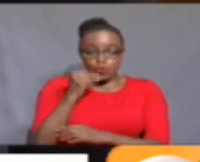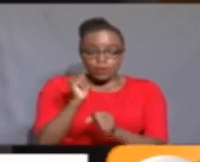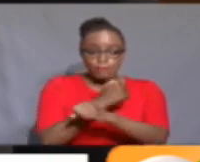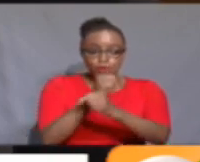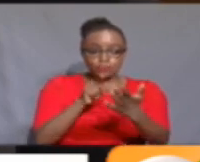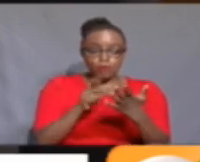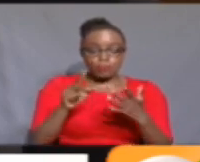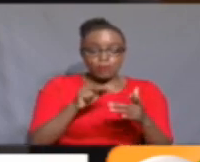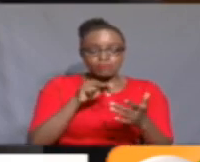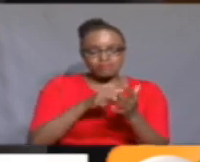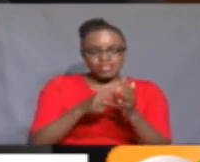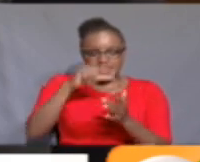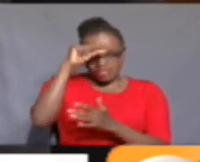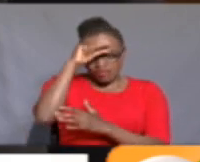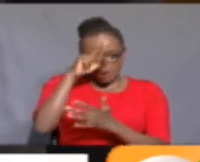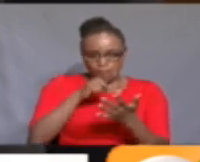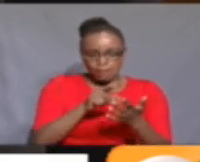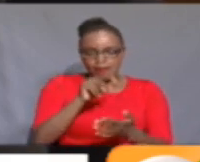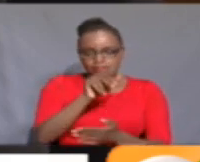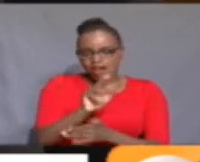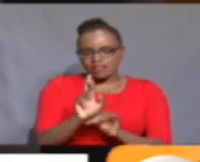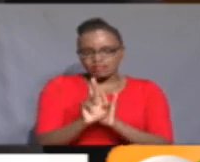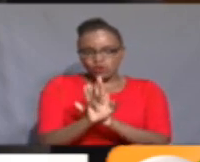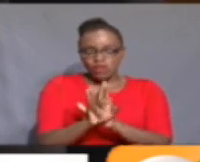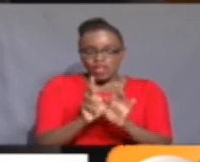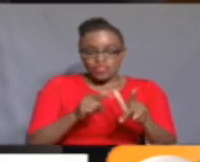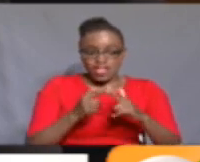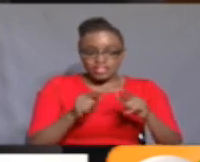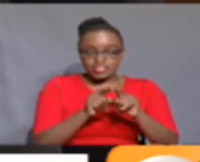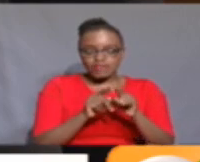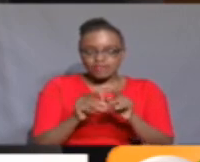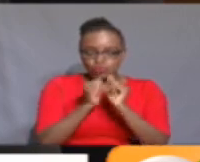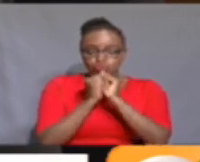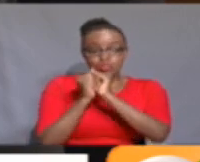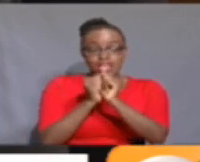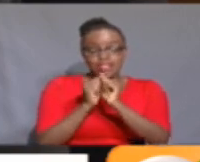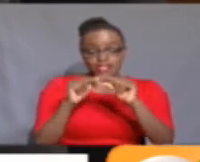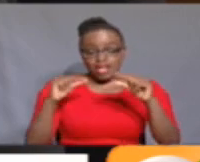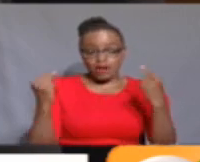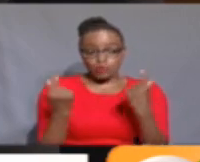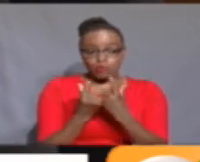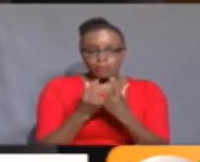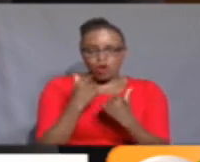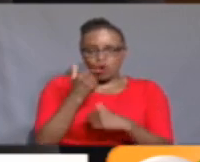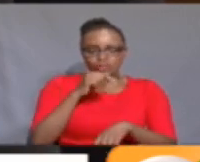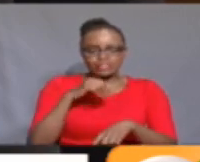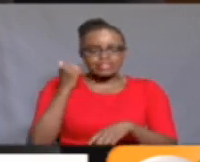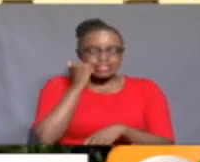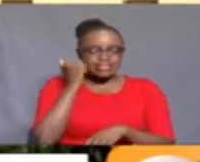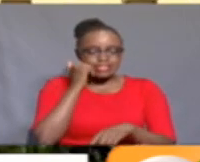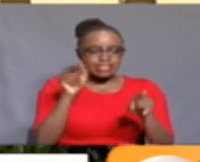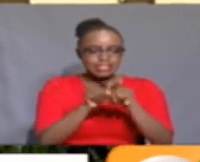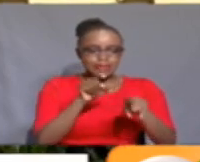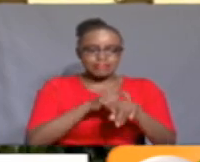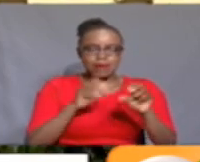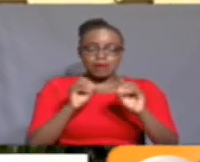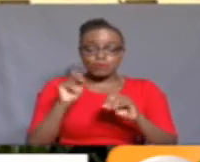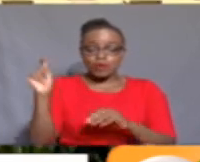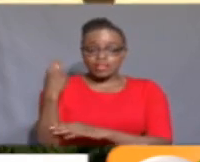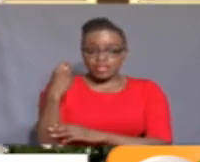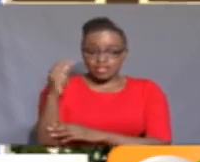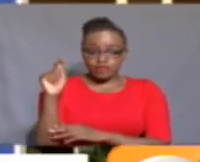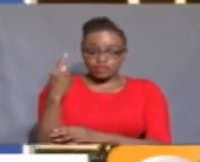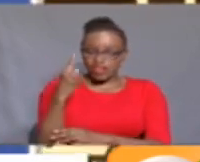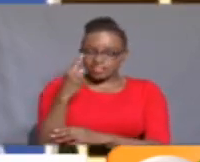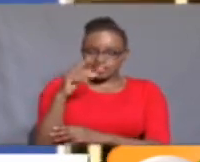pay, government will pay on their behalf, and as a pool we don't always get sick at the same time. Kenya isn't the first